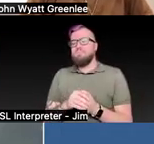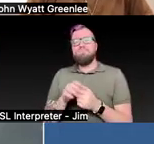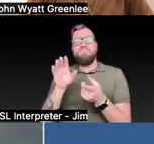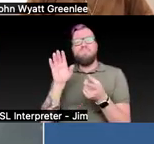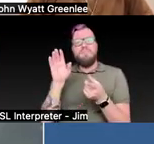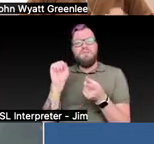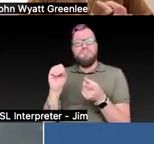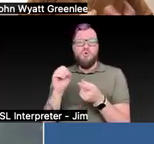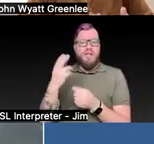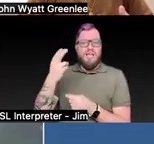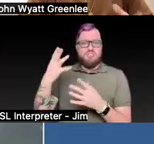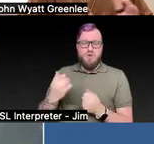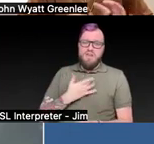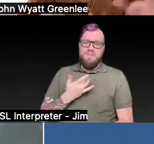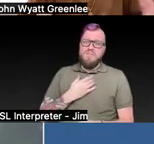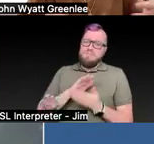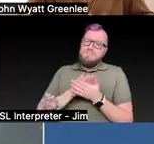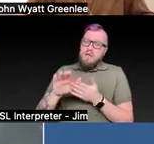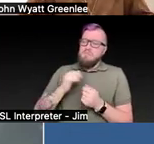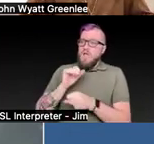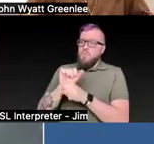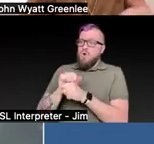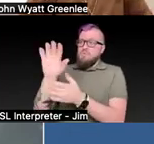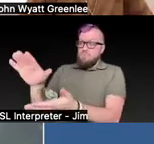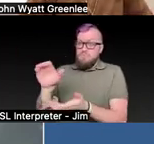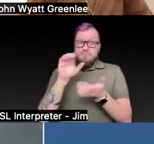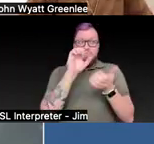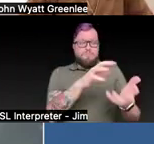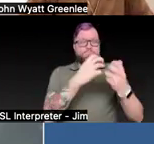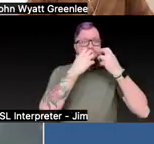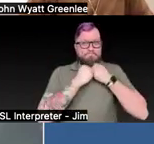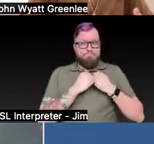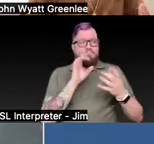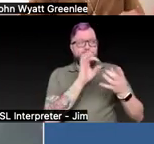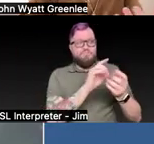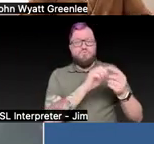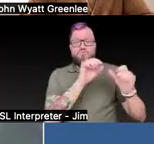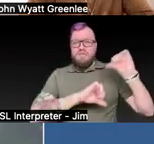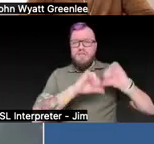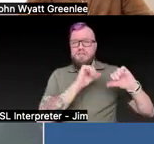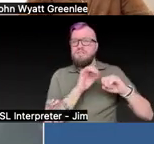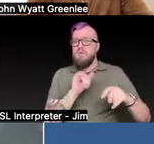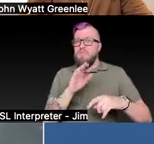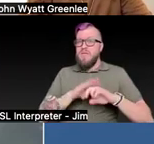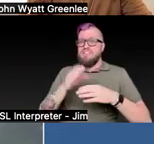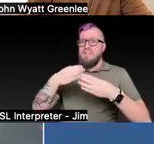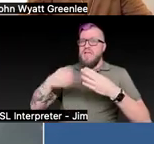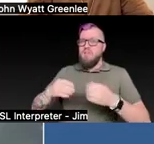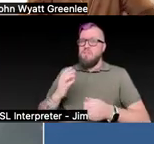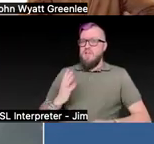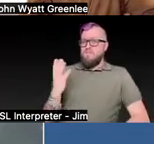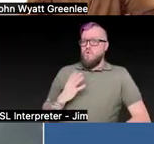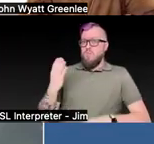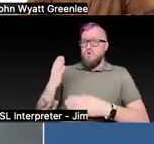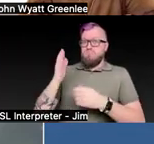it's nice to be able to take the work that I do and make it matter in the world. And this is a way that I can do that. So that's kind of the end of my sort of formal presentation